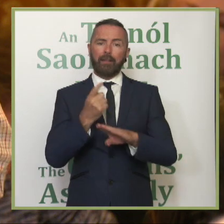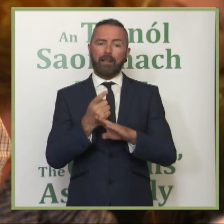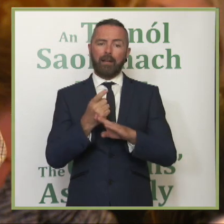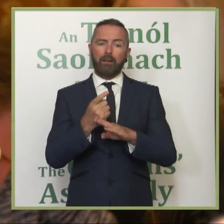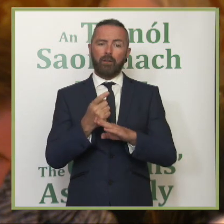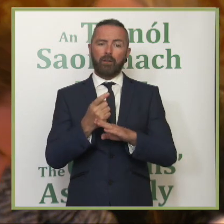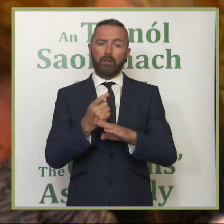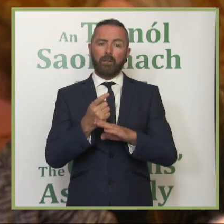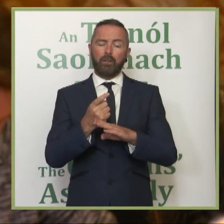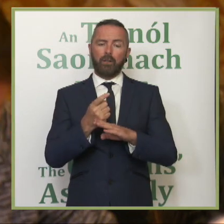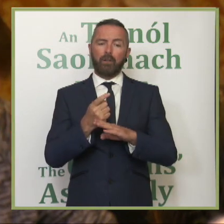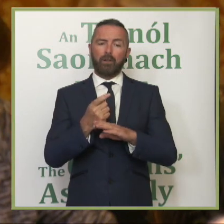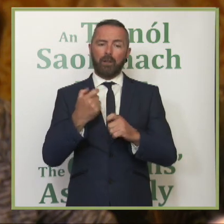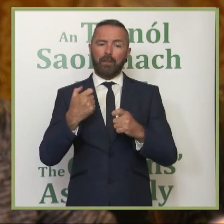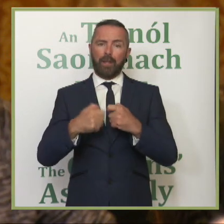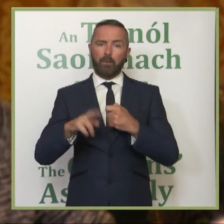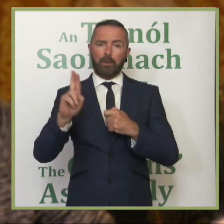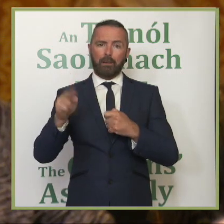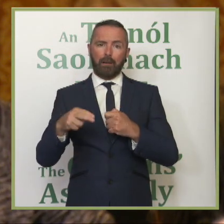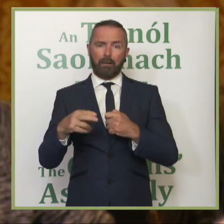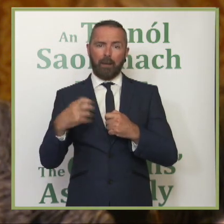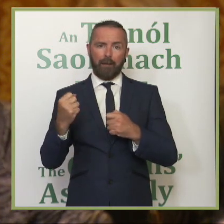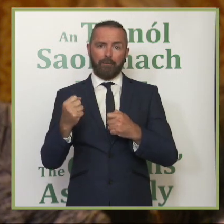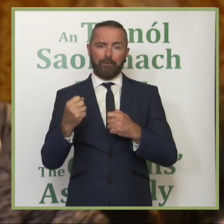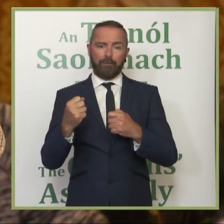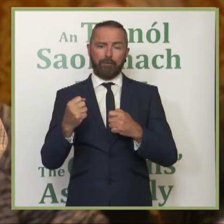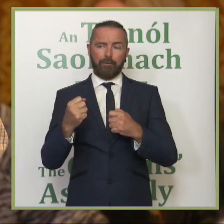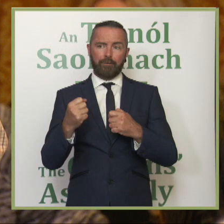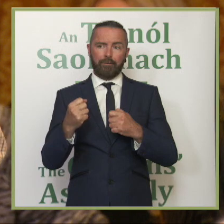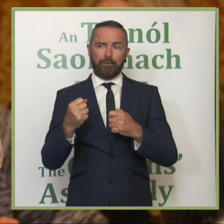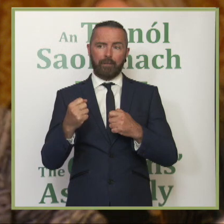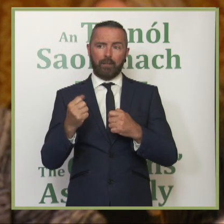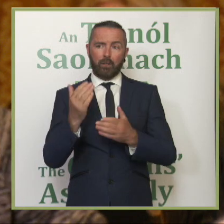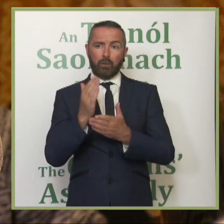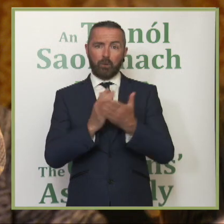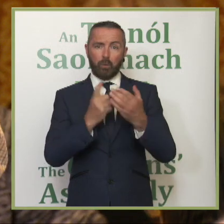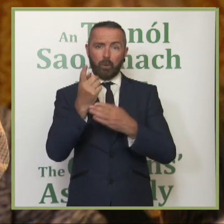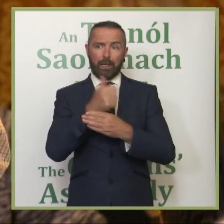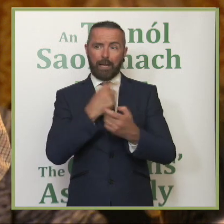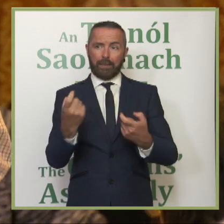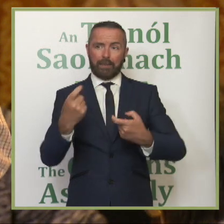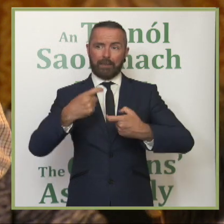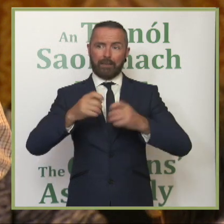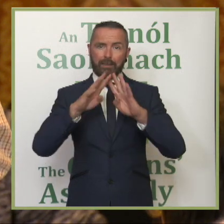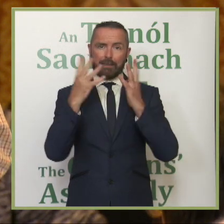they could get in touch with the Assembly or somebody at the Assembly to discuss anything